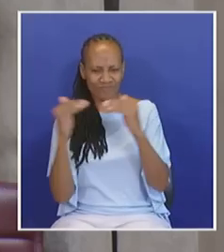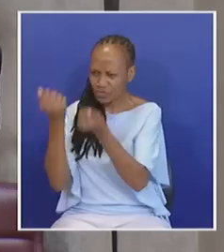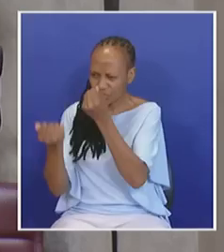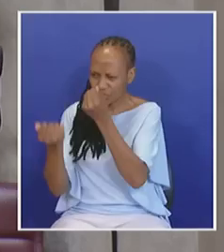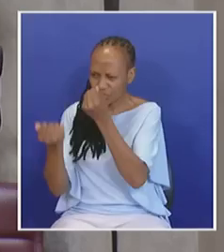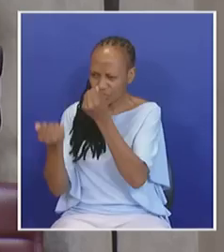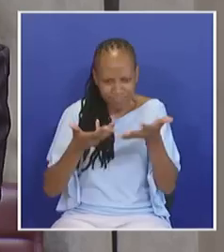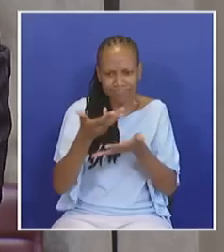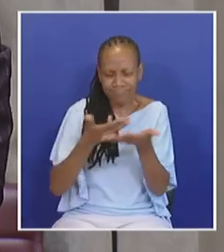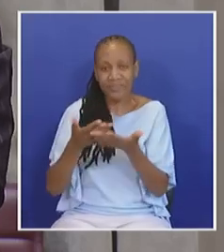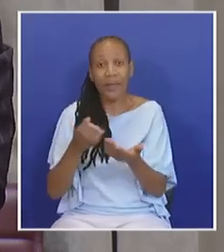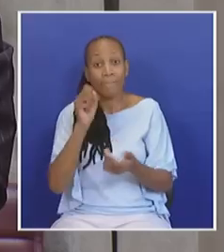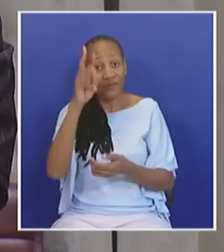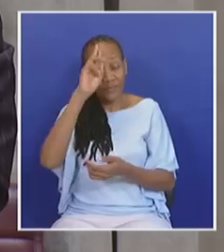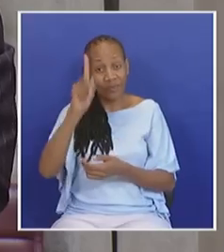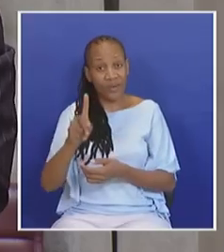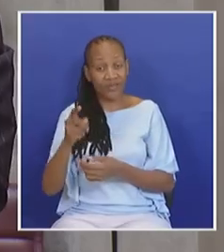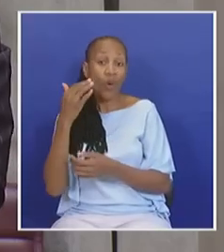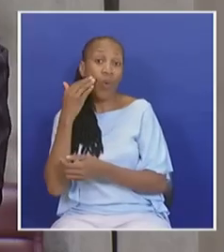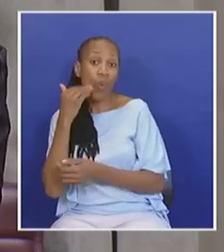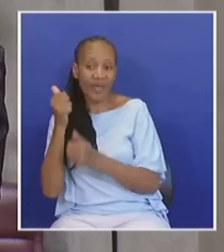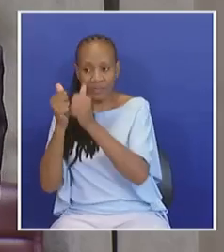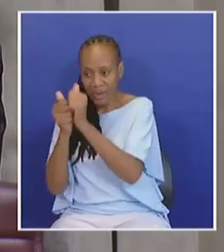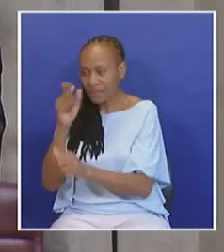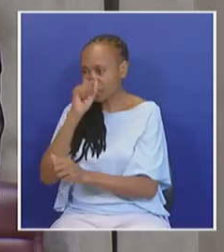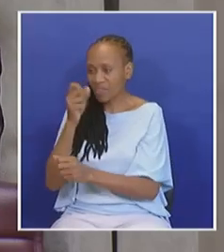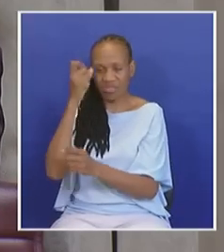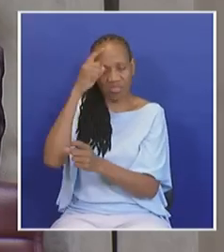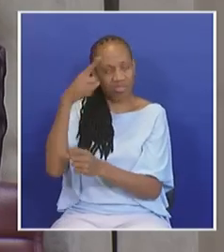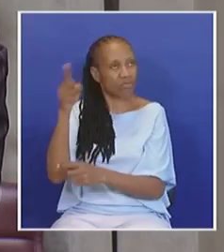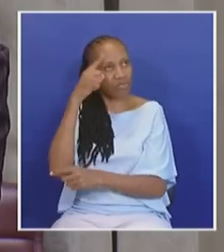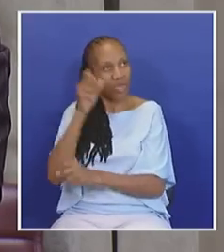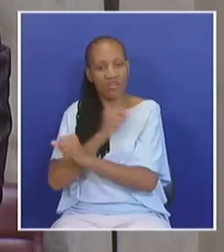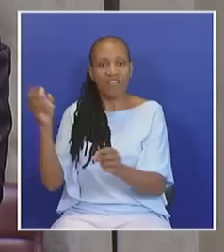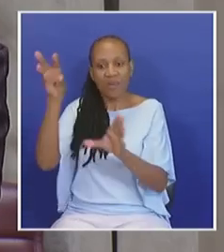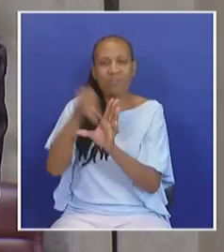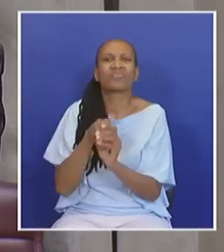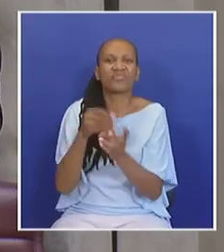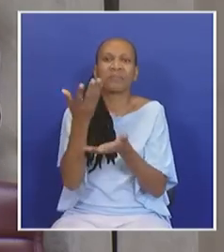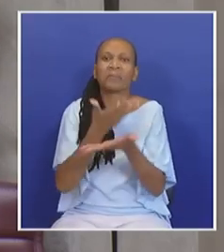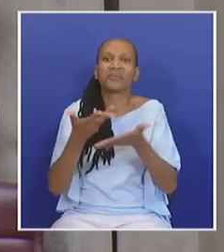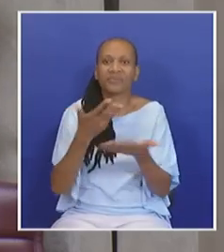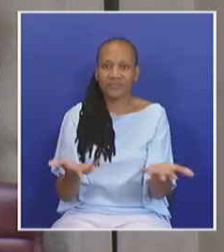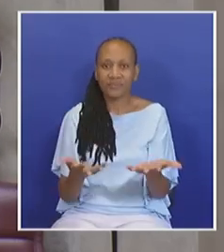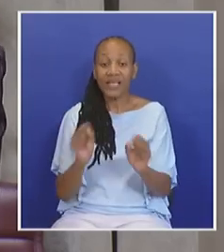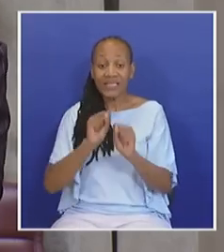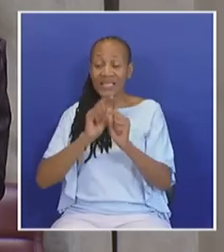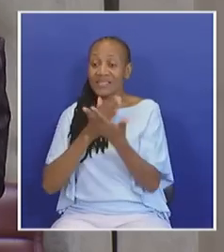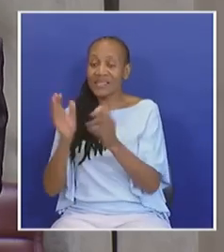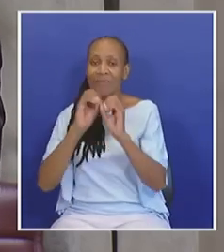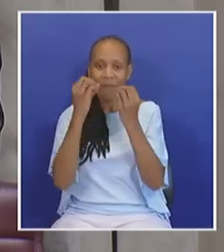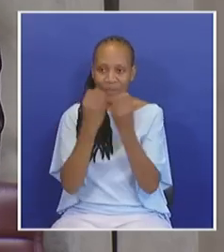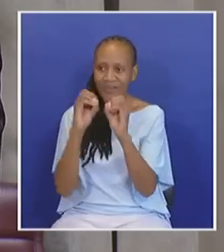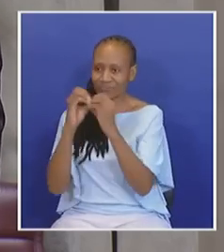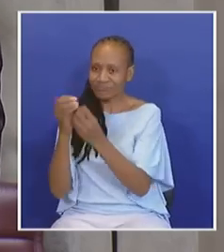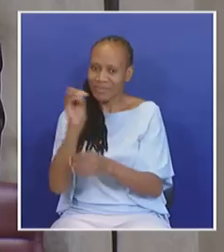many of our white brothers and sisters refuse to acknowledge white privilege. Some individuals and organizations among us seek to sidestep